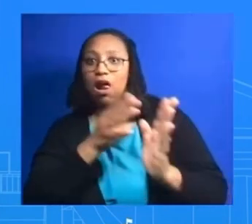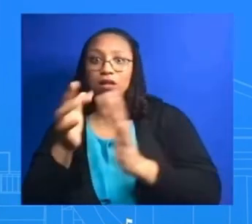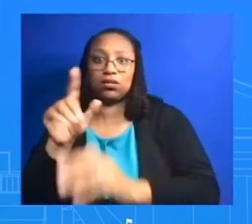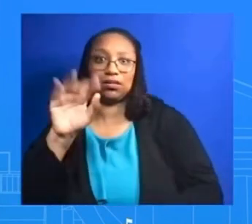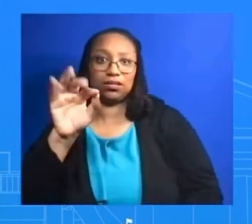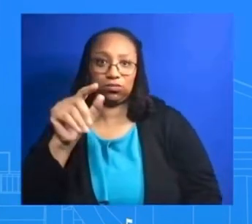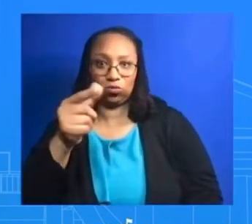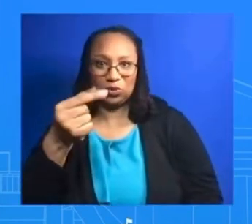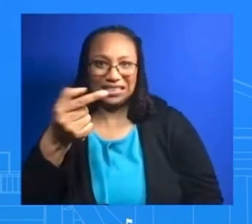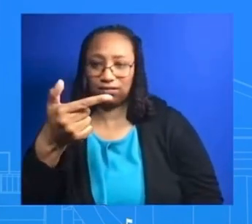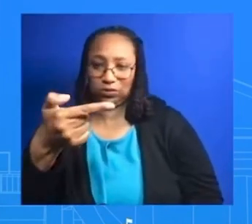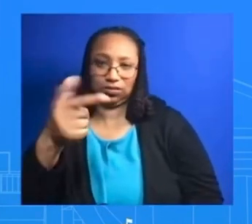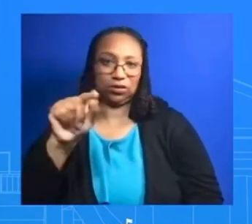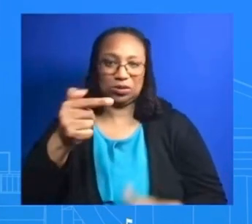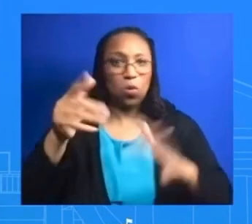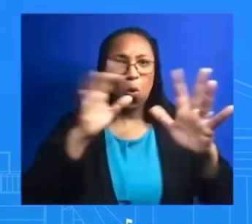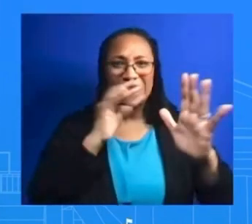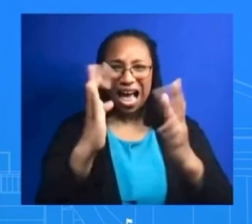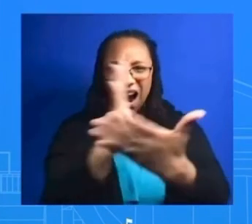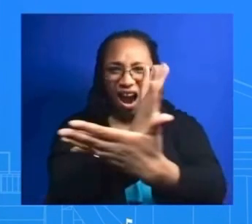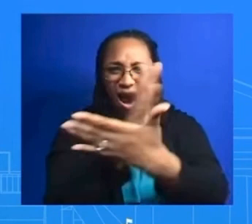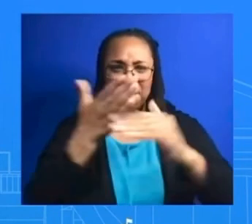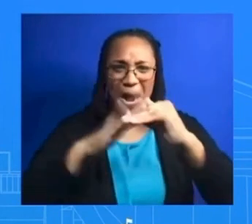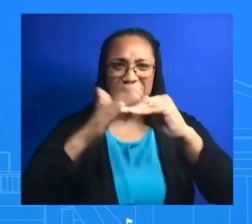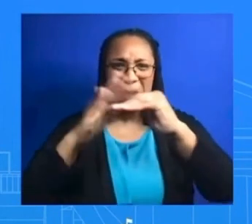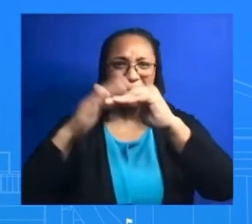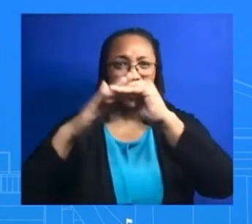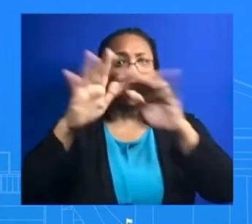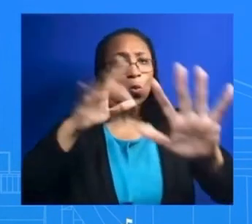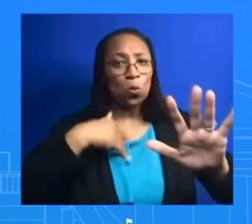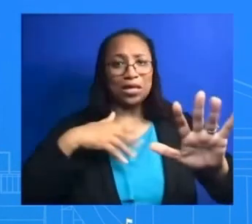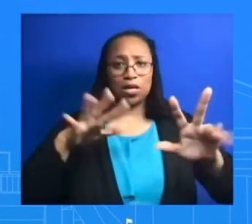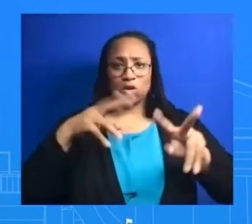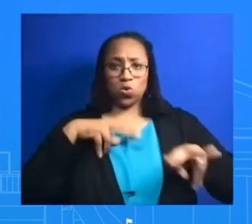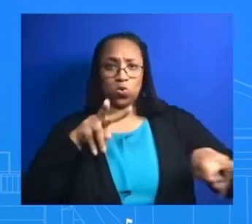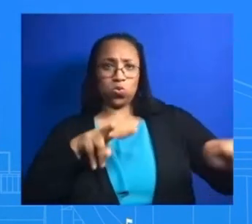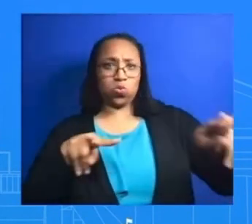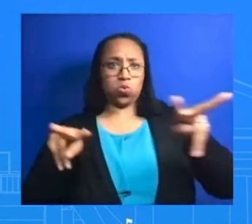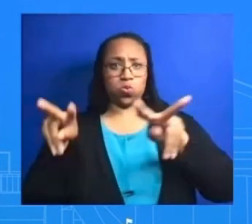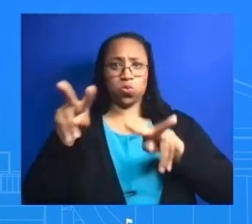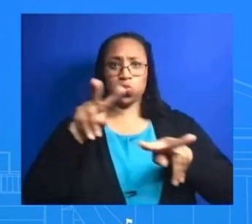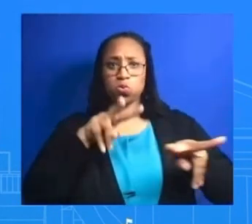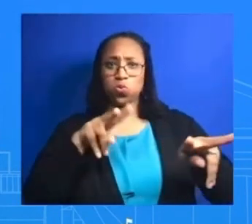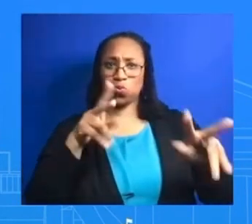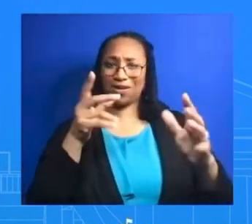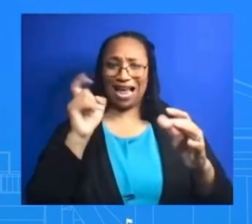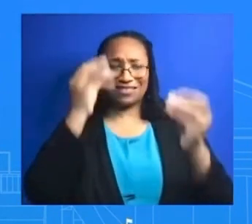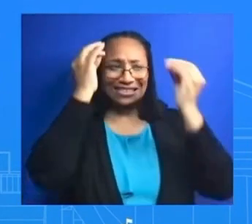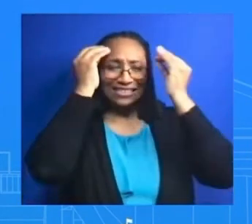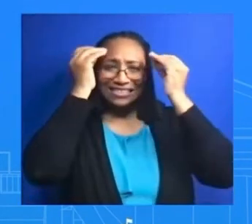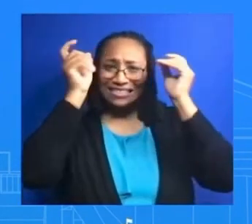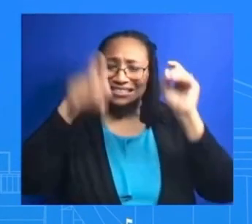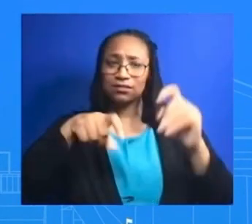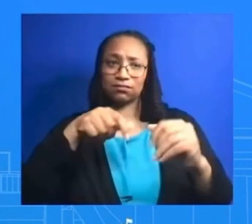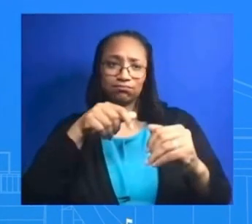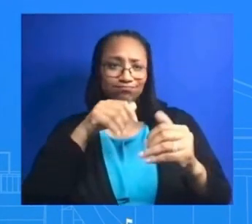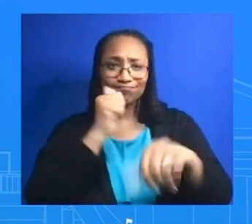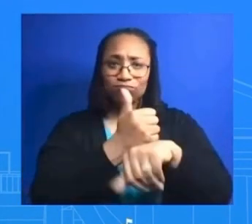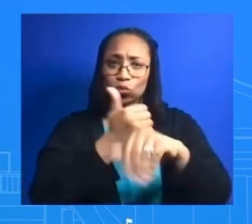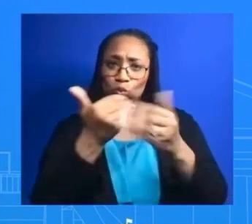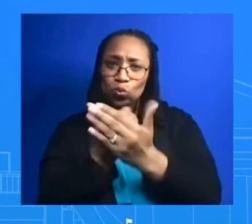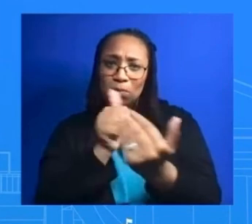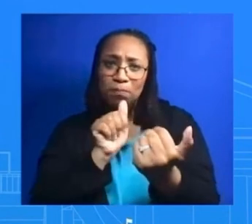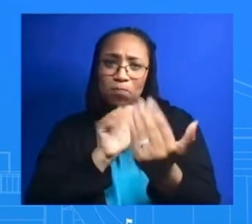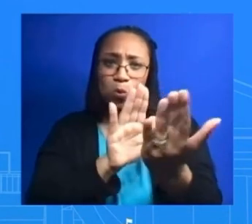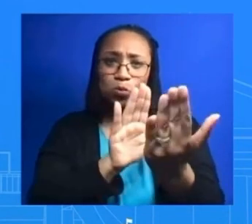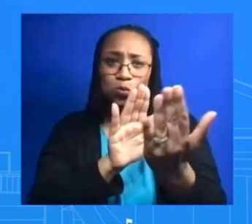we know which path we're going to go forward. But the bottom line is the president is going to continue to fight. We're going to continue to fight. Higher education should be accessible to